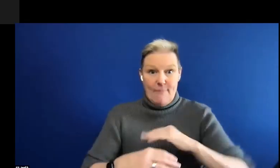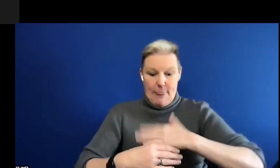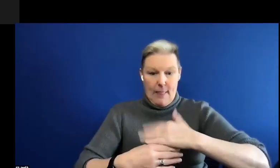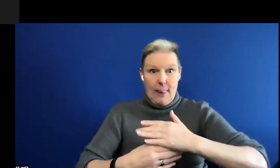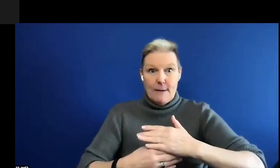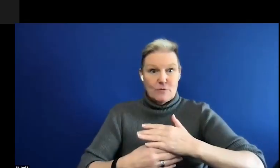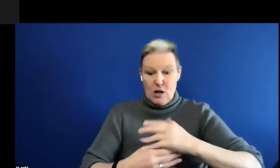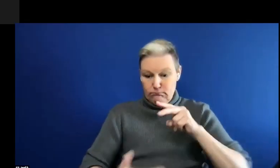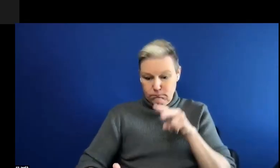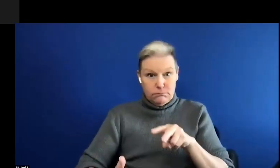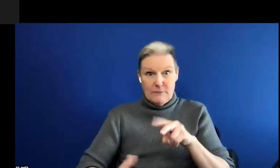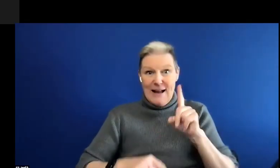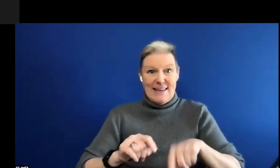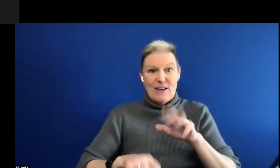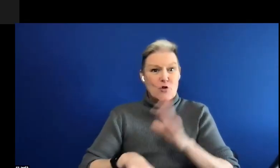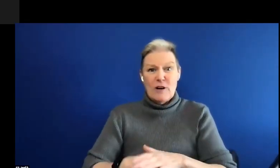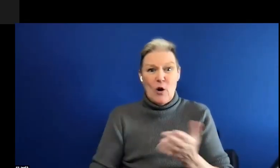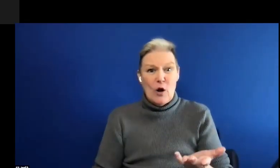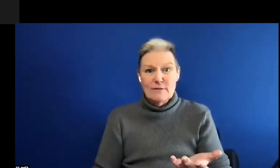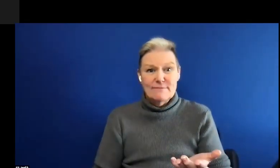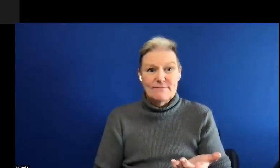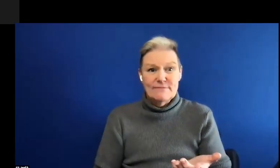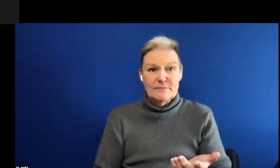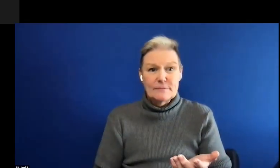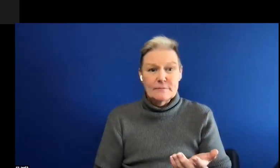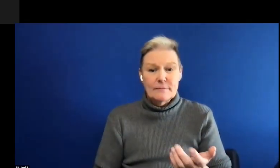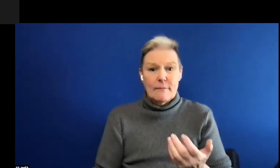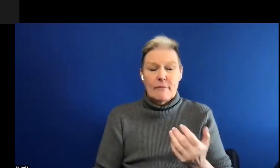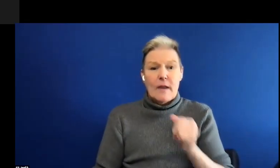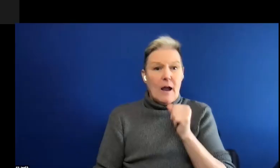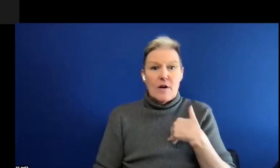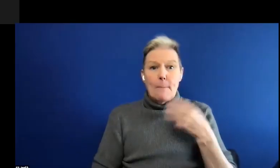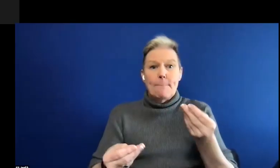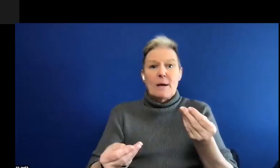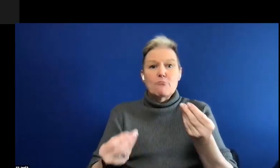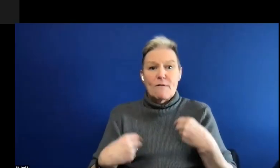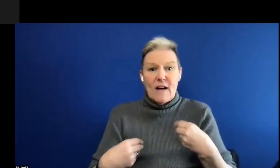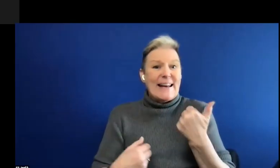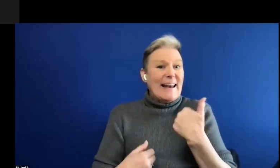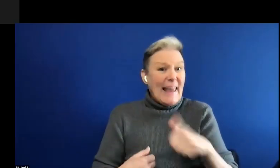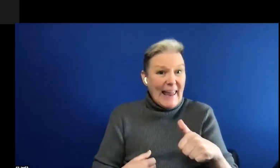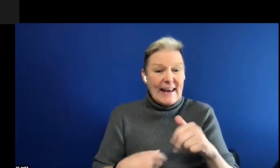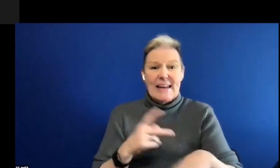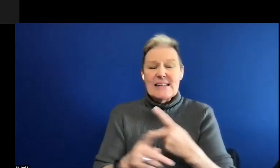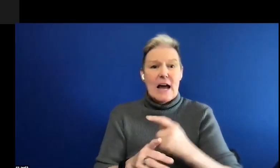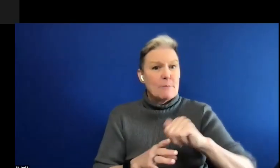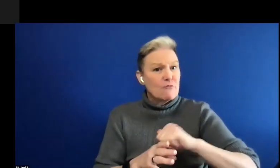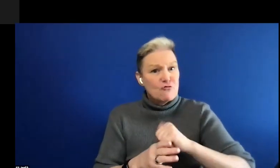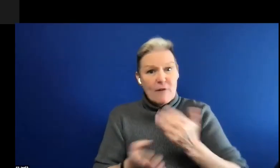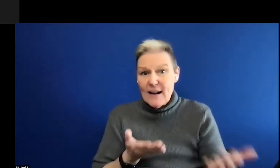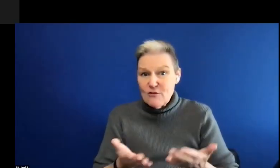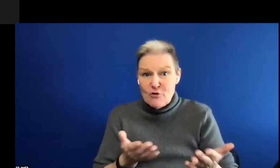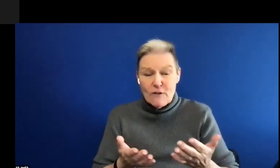laptop screen to even turn it on. I have not been provided any kind of training